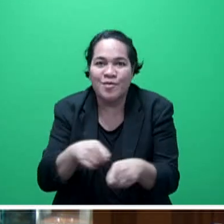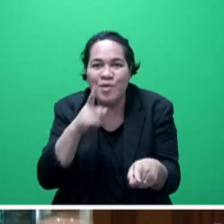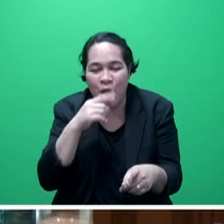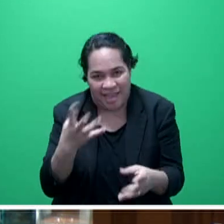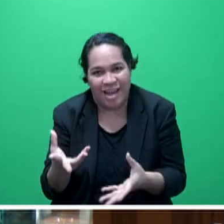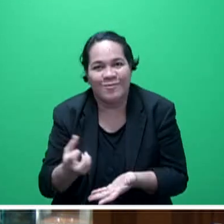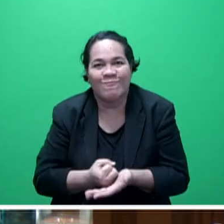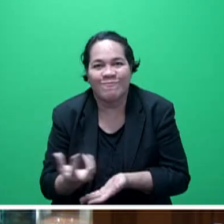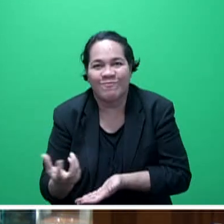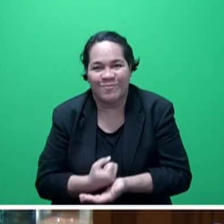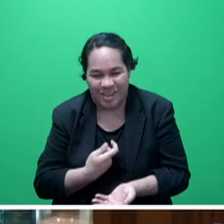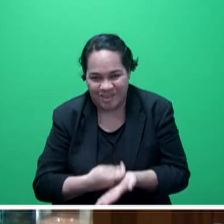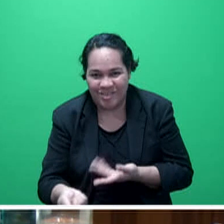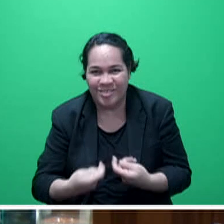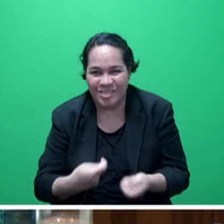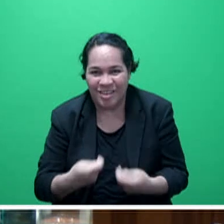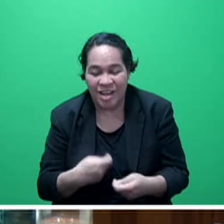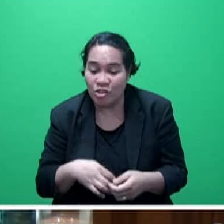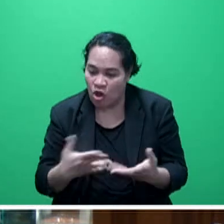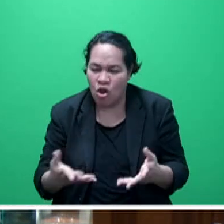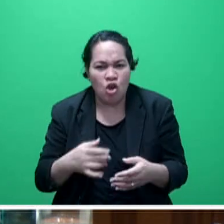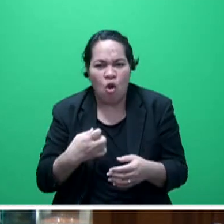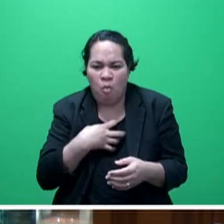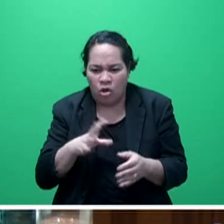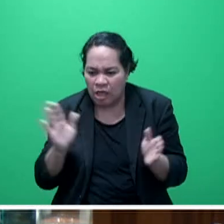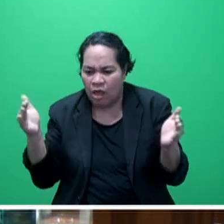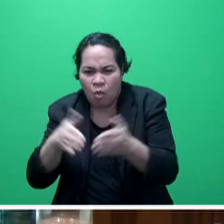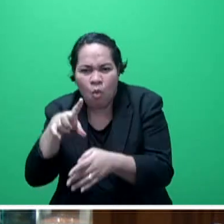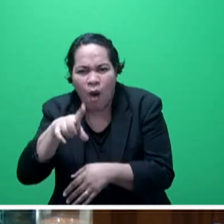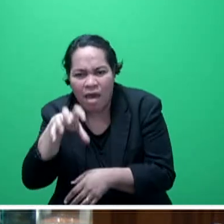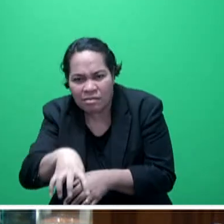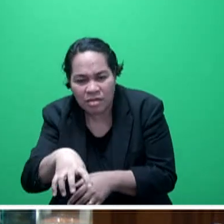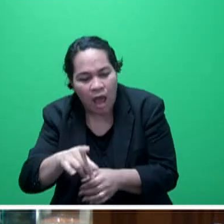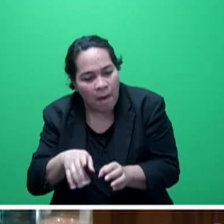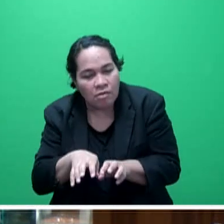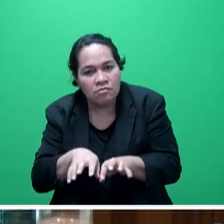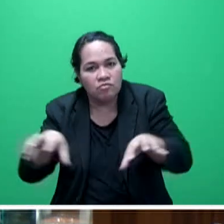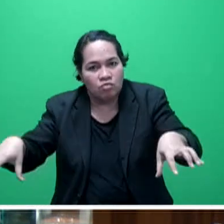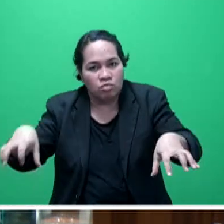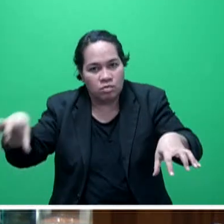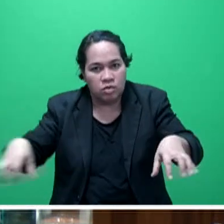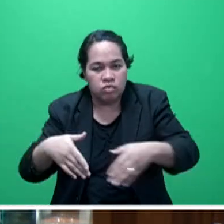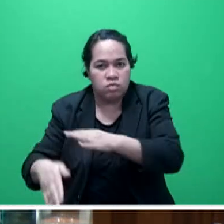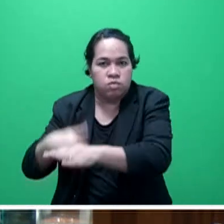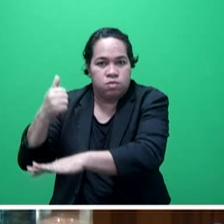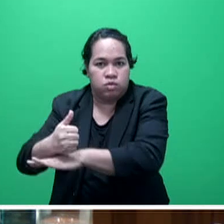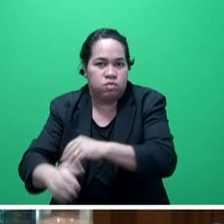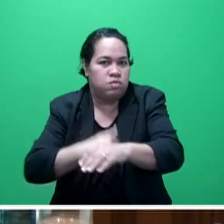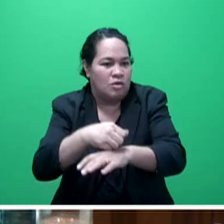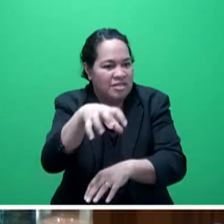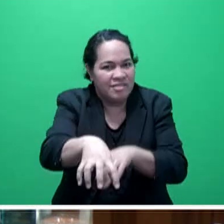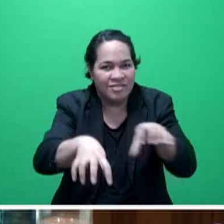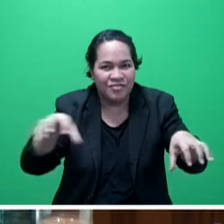also decentralized their markets and opened up flea markets to assist people who have lost their jobs. Mr. Speaker, sir,